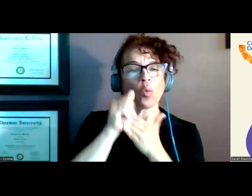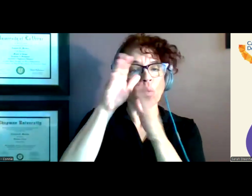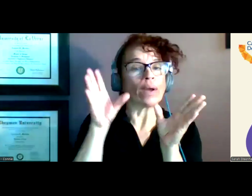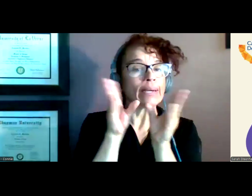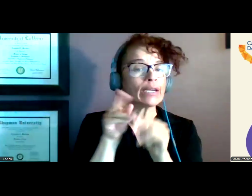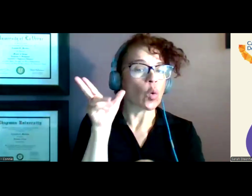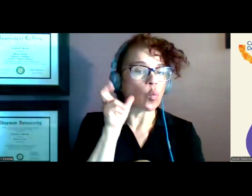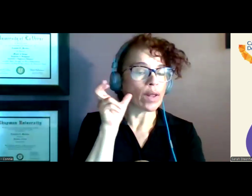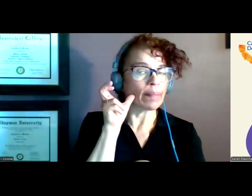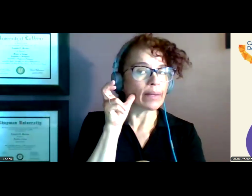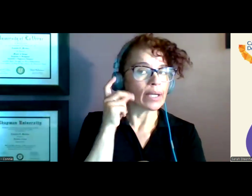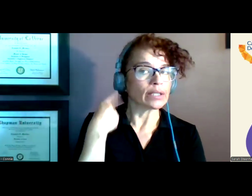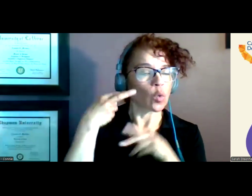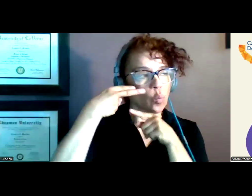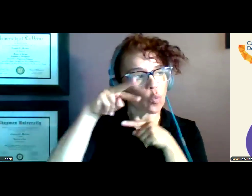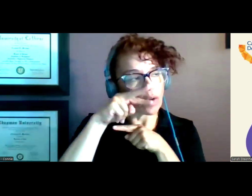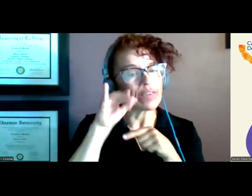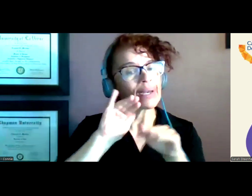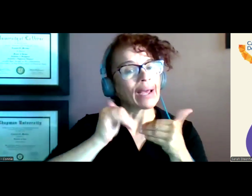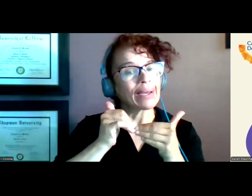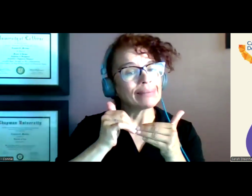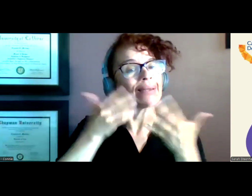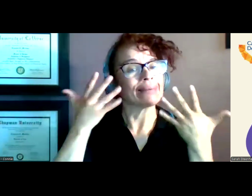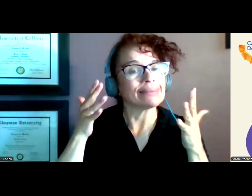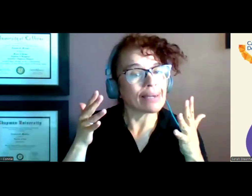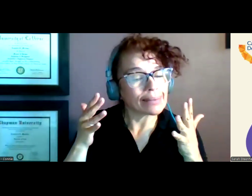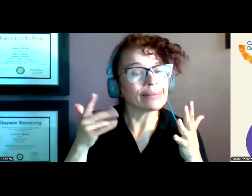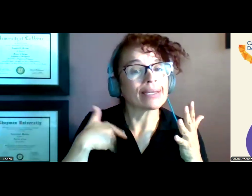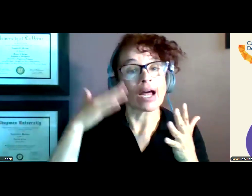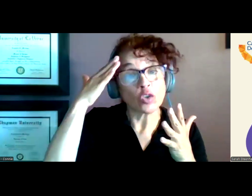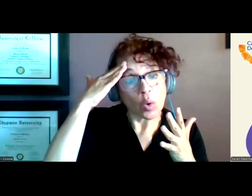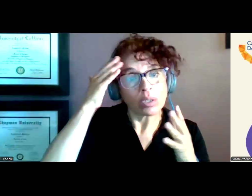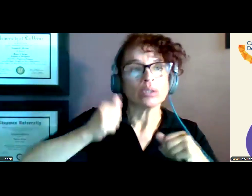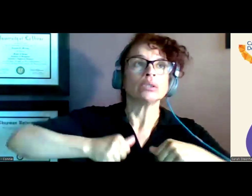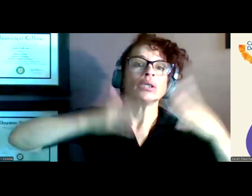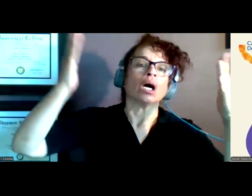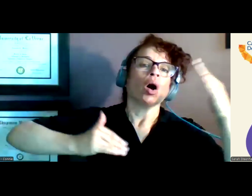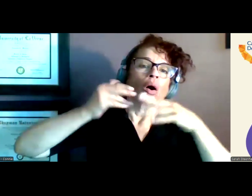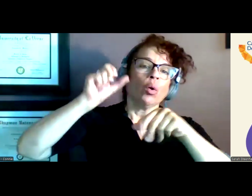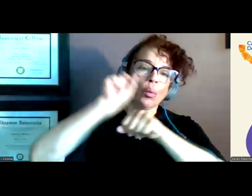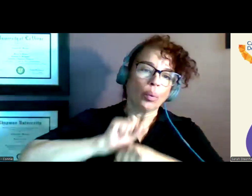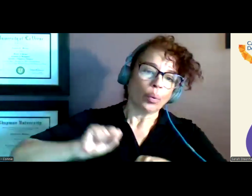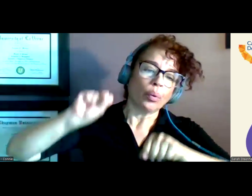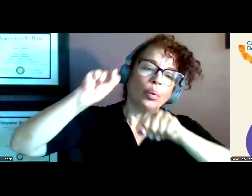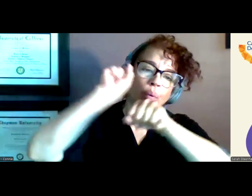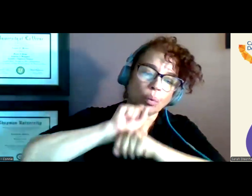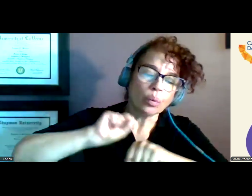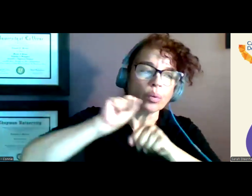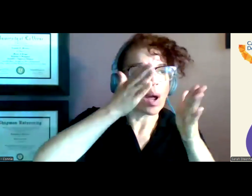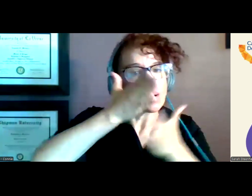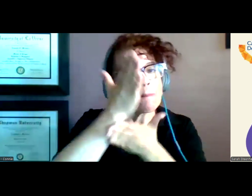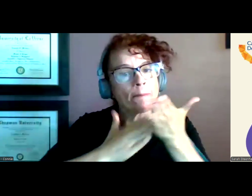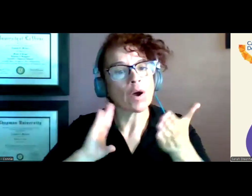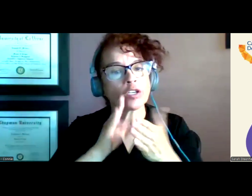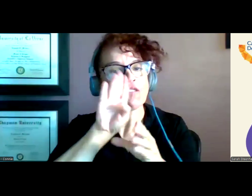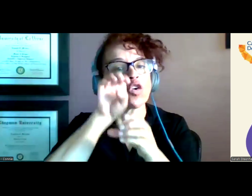we're listening and we're reflecting, and that's how you all have done it. I know it takes a tremendous amount of work for each of you to be part of this,